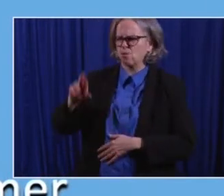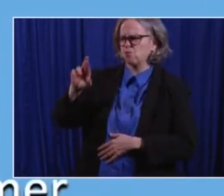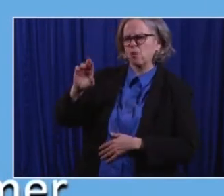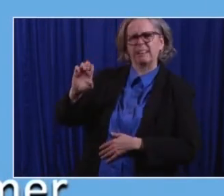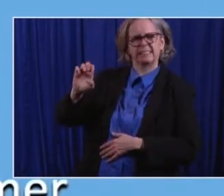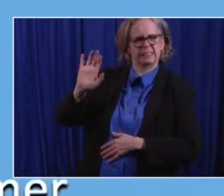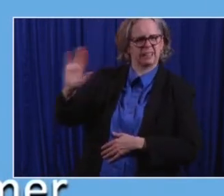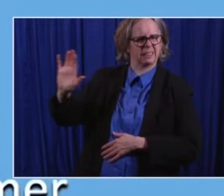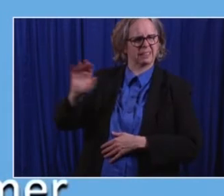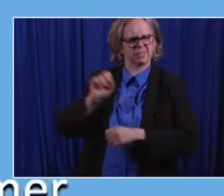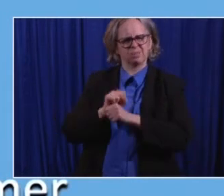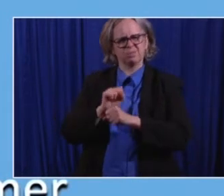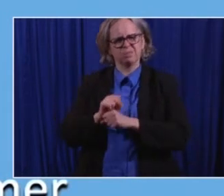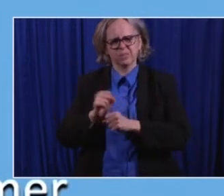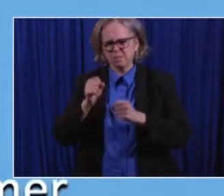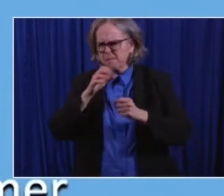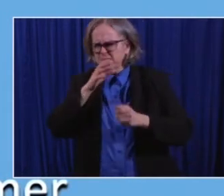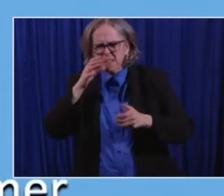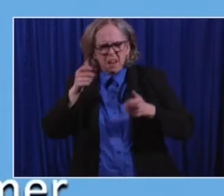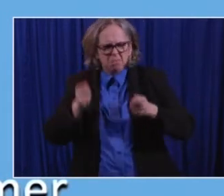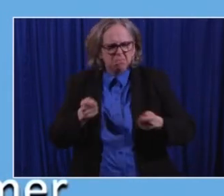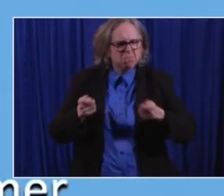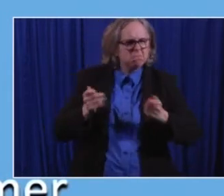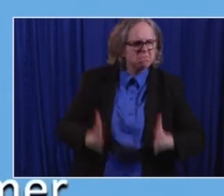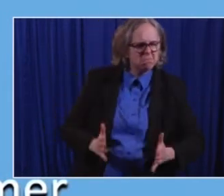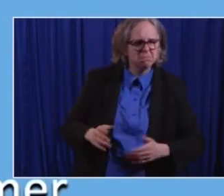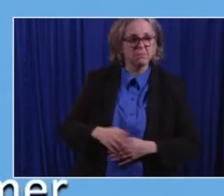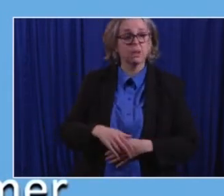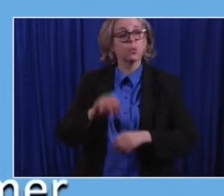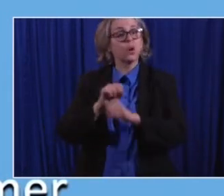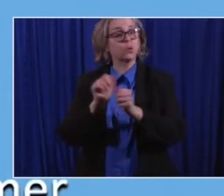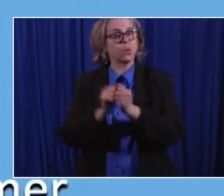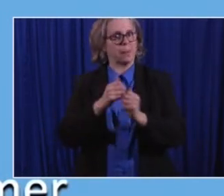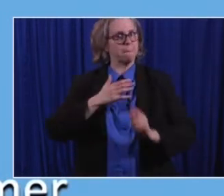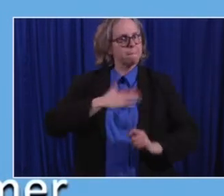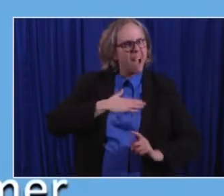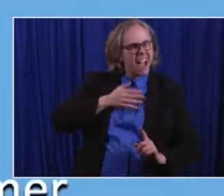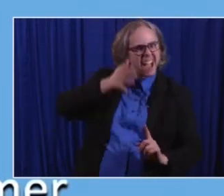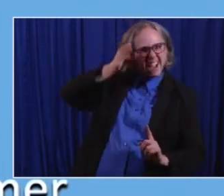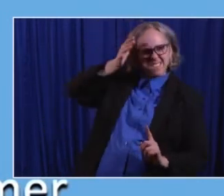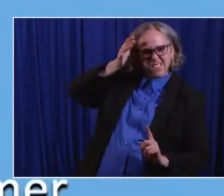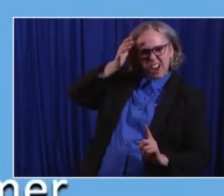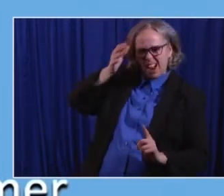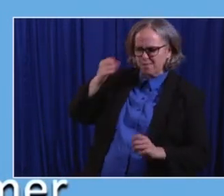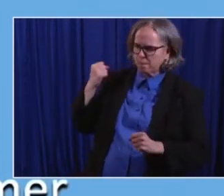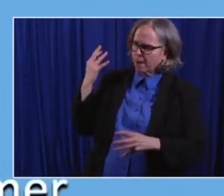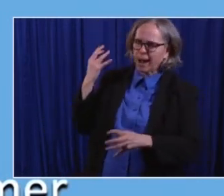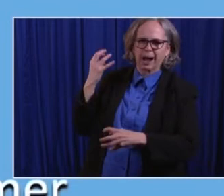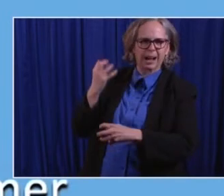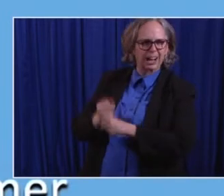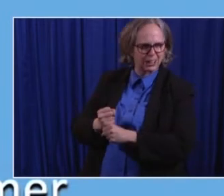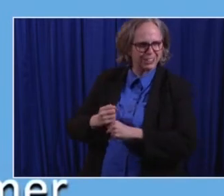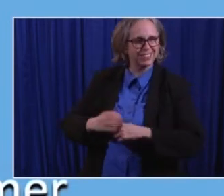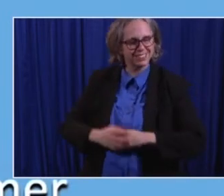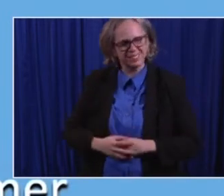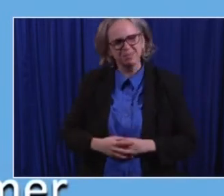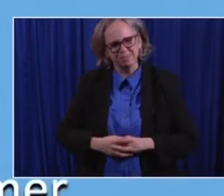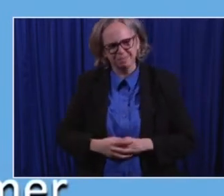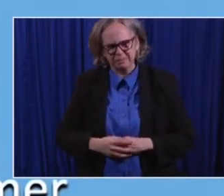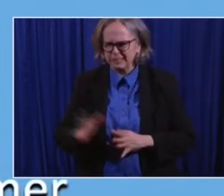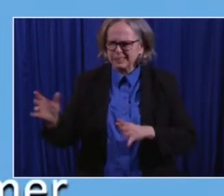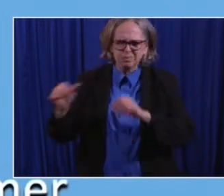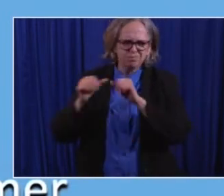father and mother's farm manager for the farms. He's continued to do that work after my parents